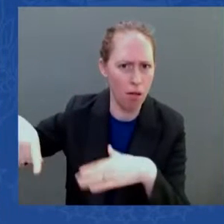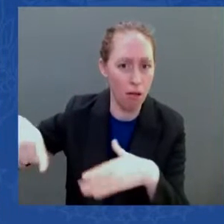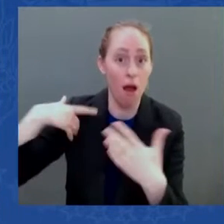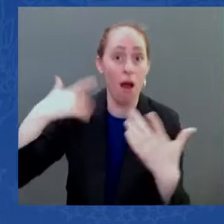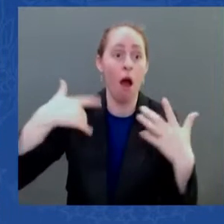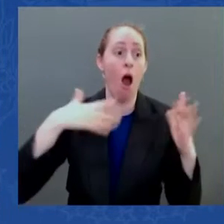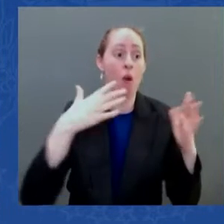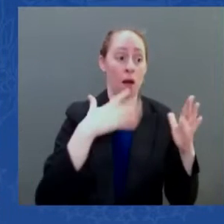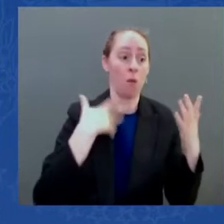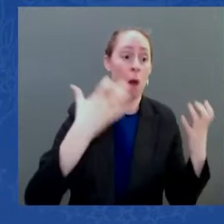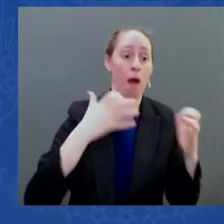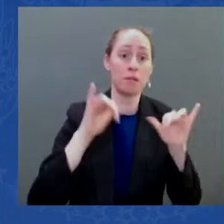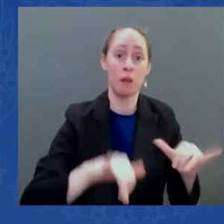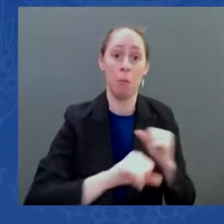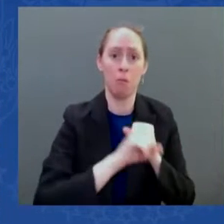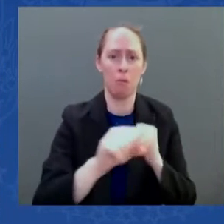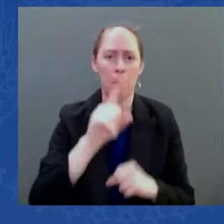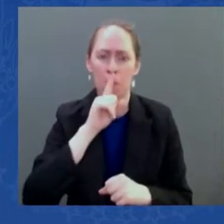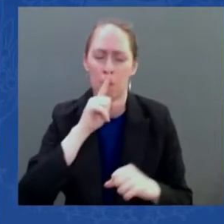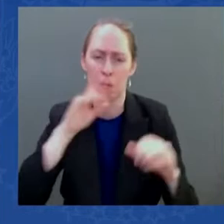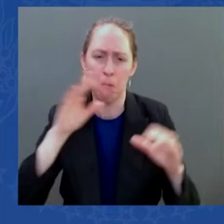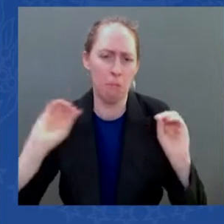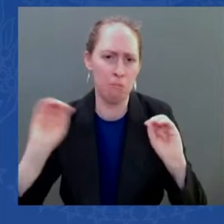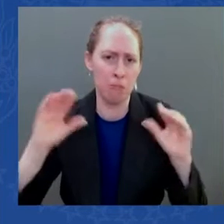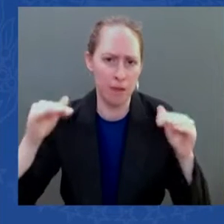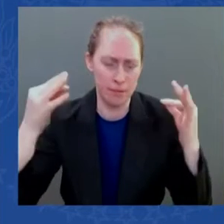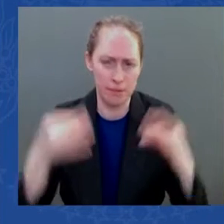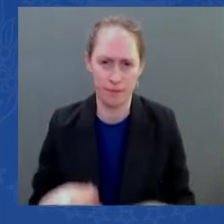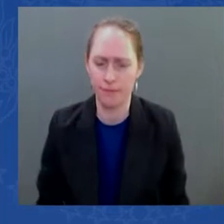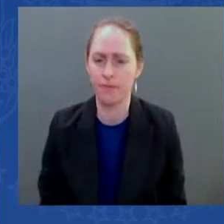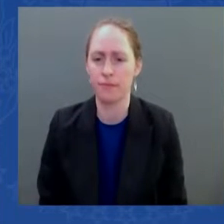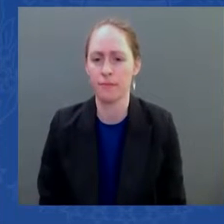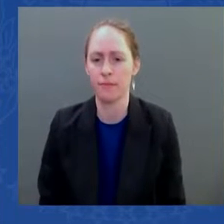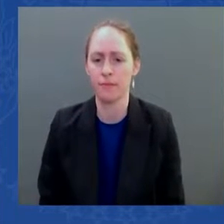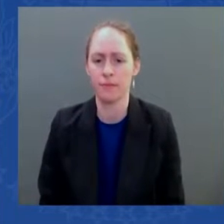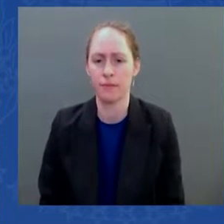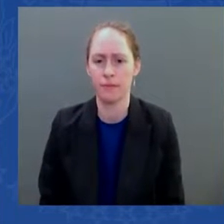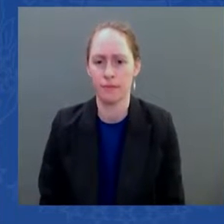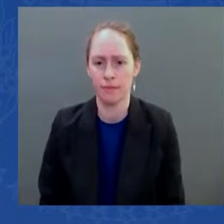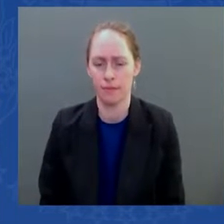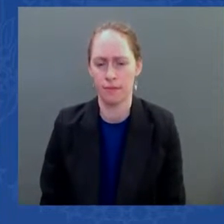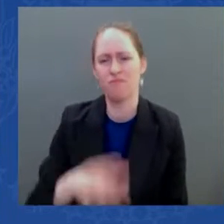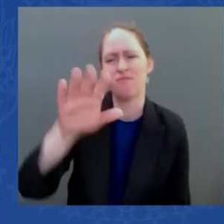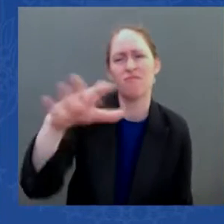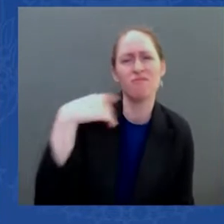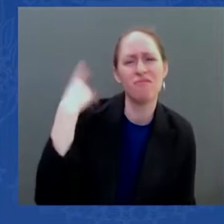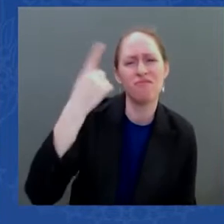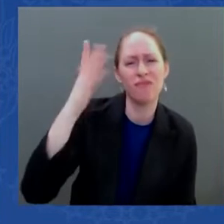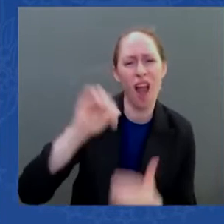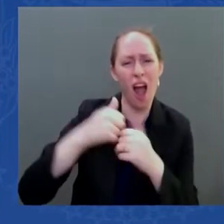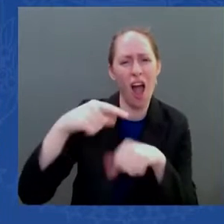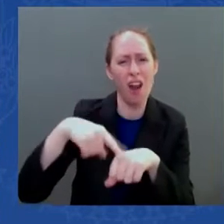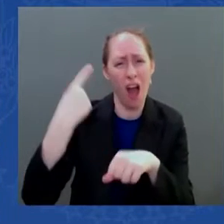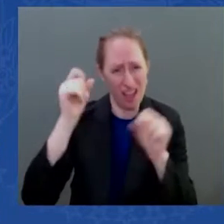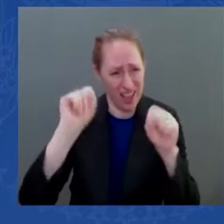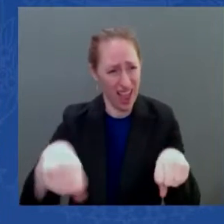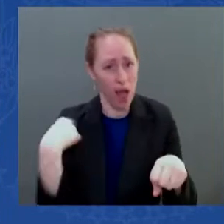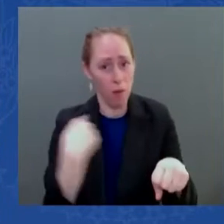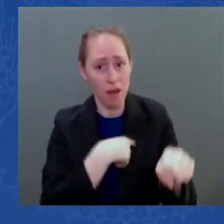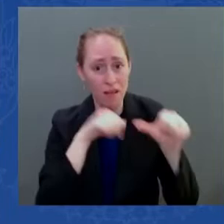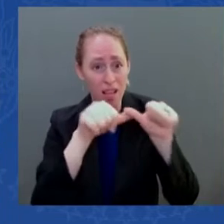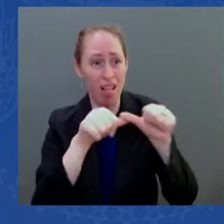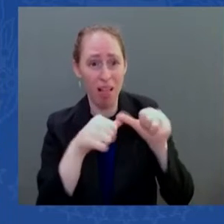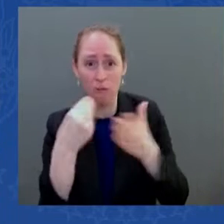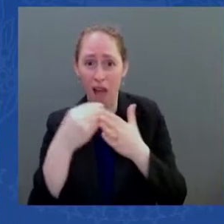Mr. President, how long can the U.S. maintain the level and pace of this military support for Ukraine? We have the capacity to